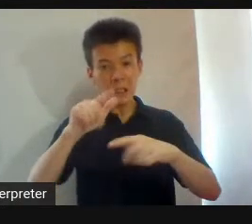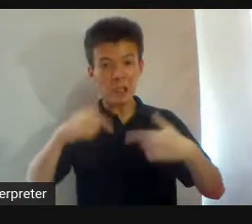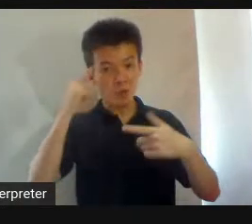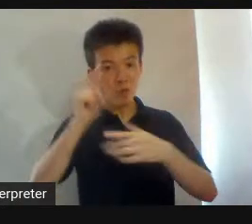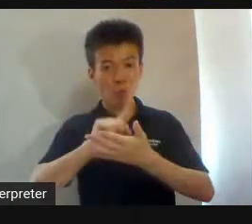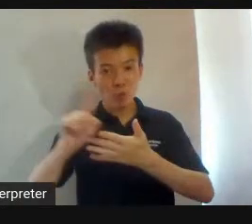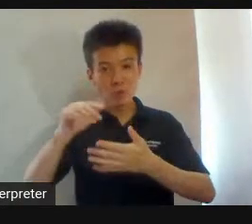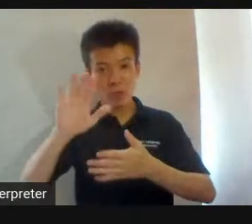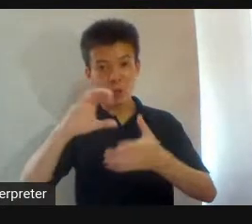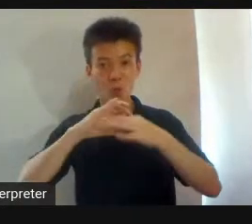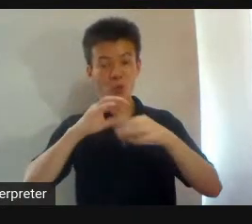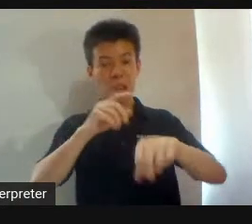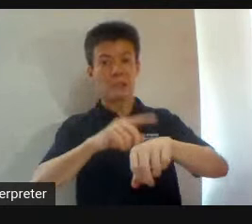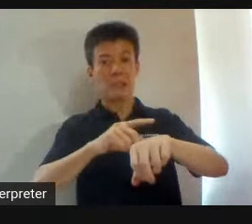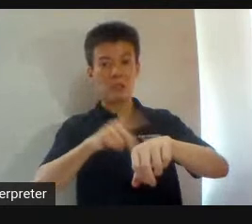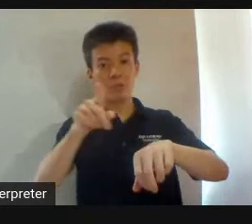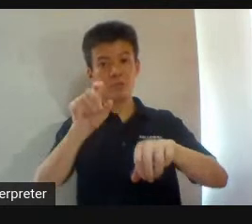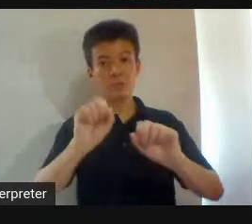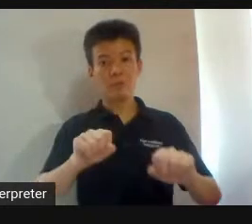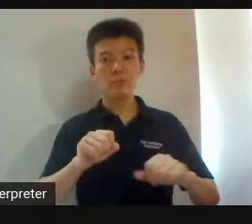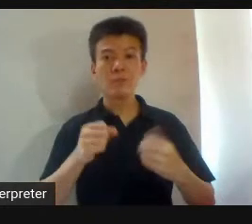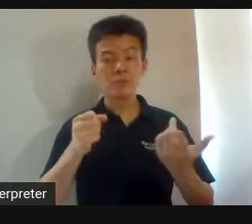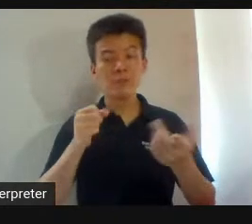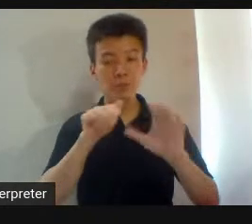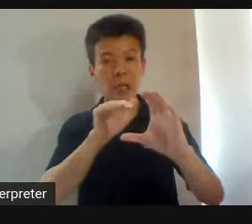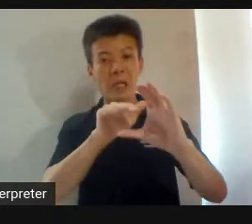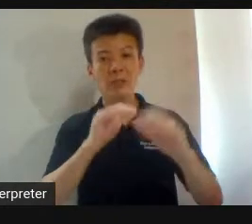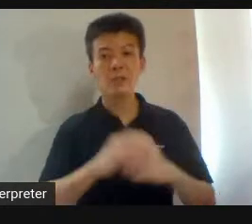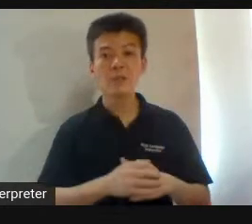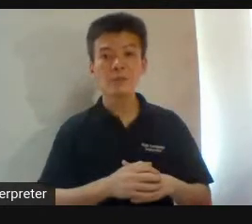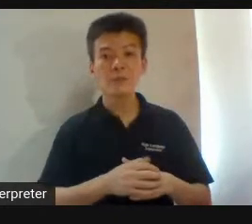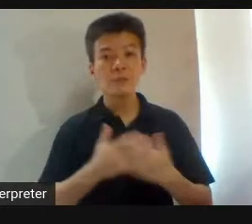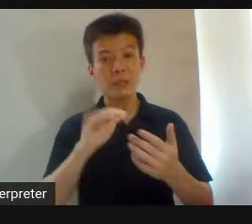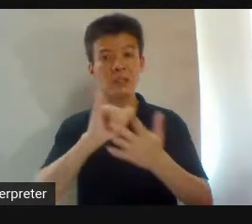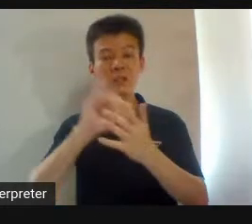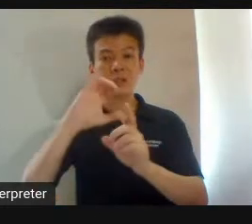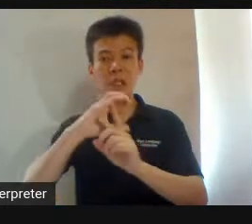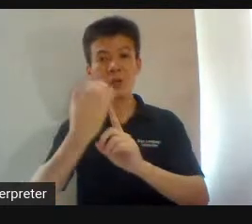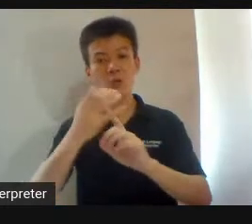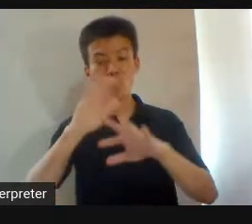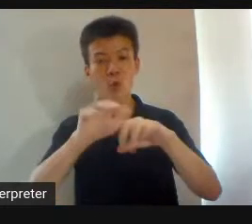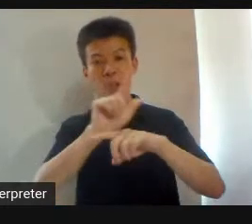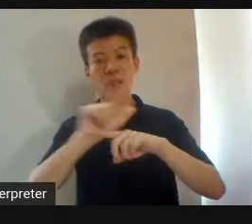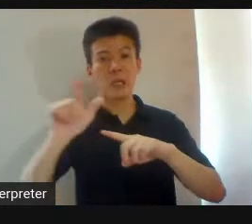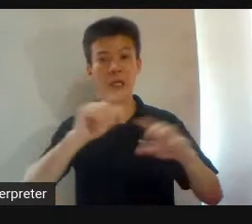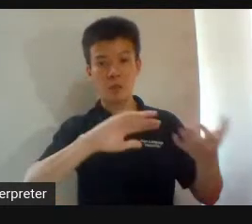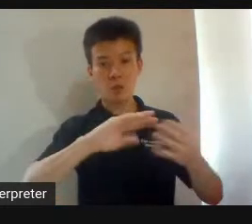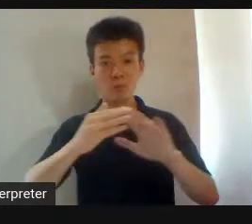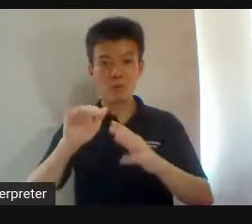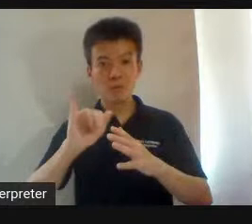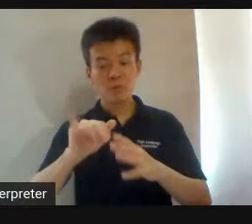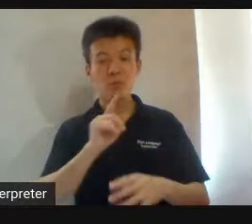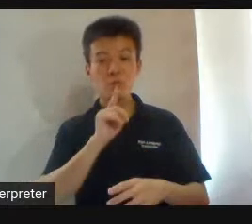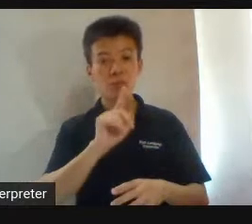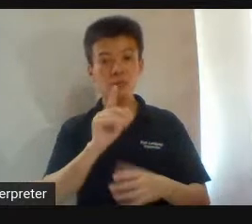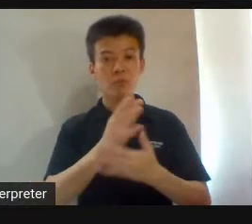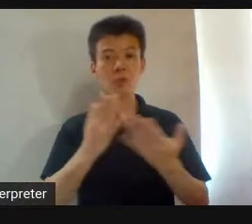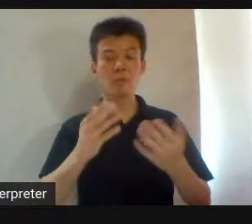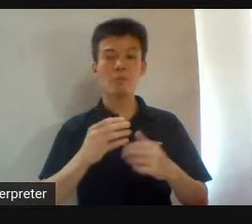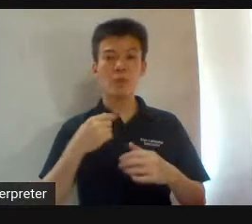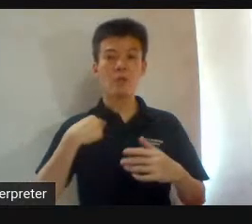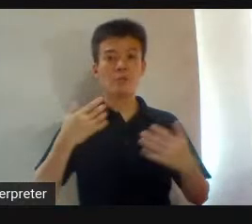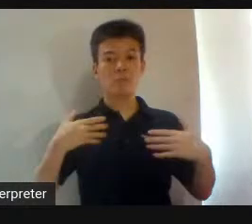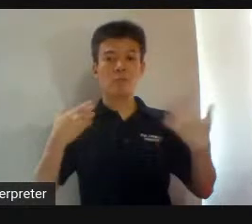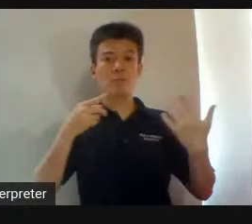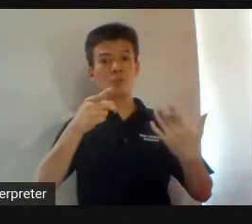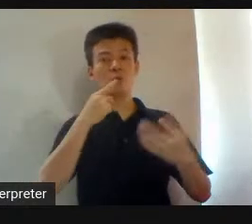own leisure, they are able to access, you know, a cultural online community. So this is definitely something that I'm glad you